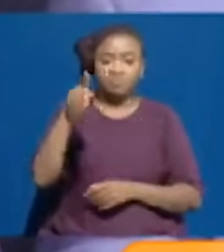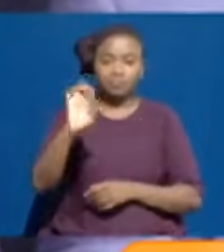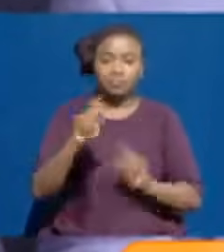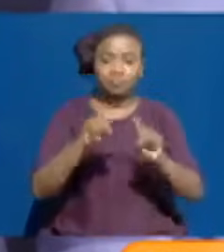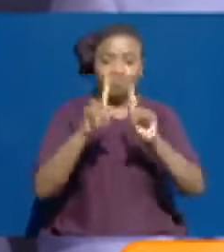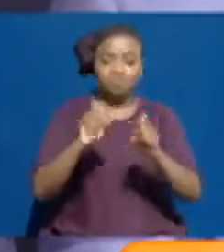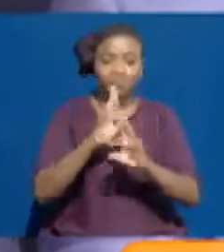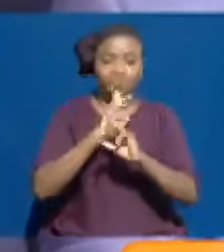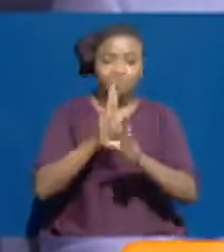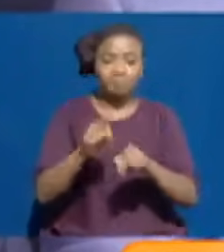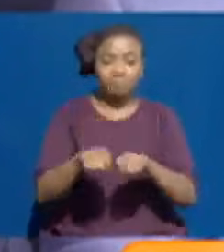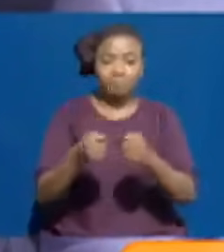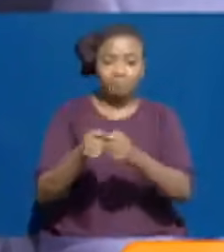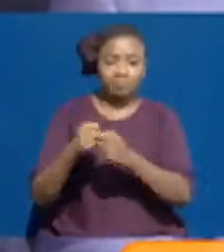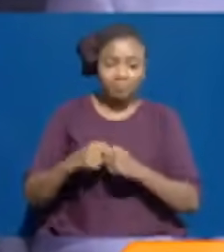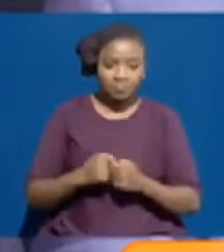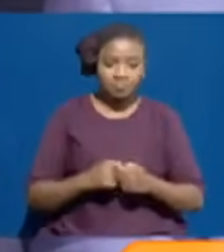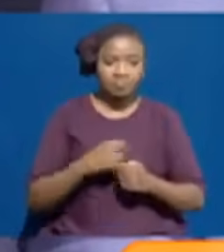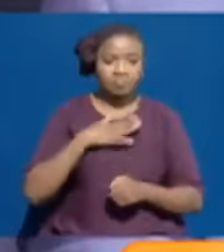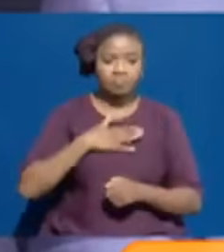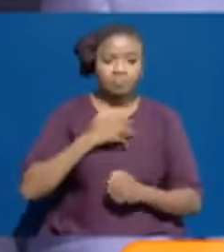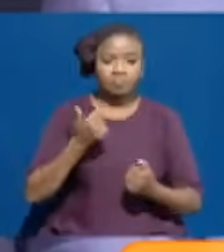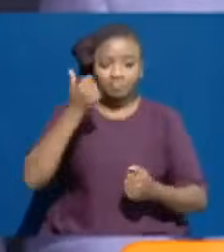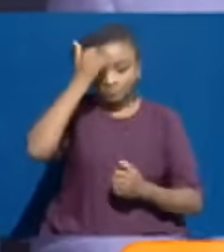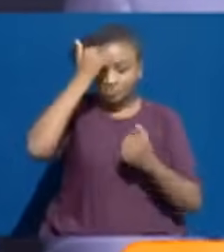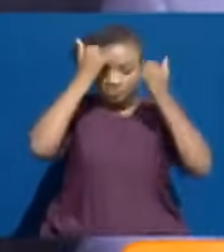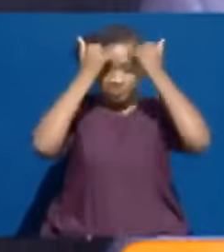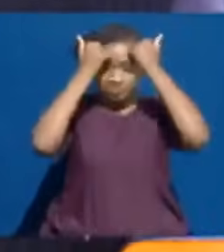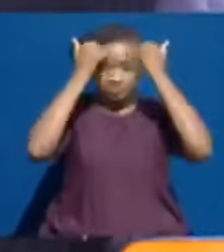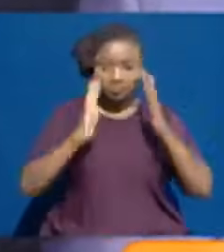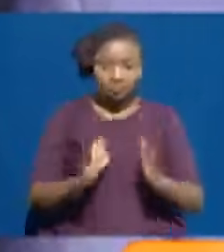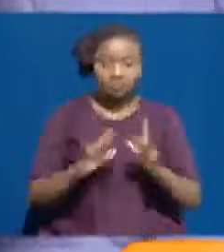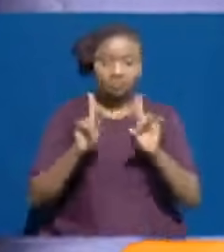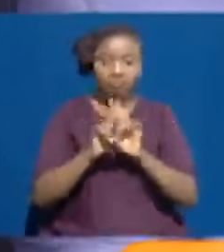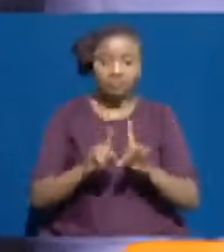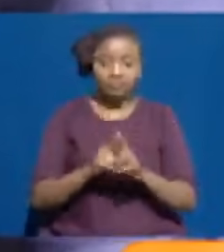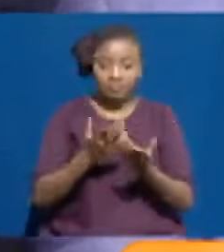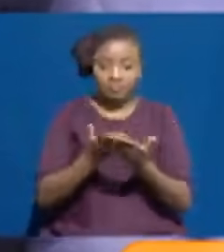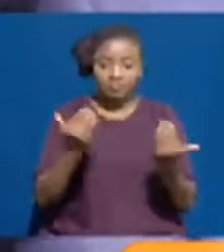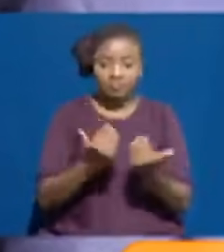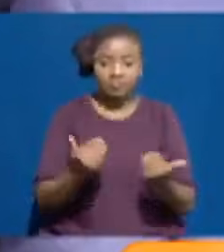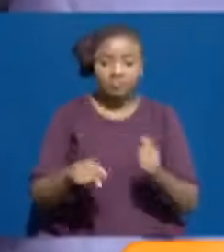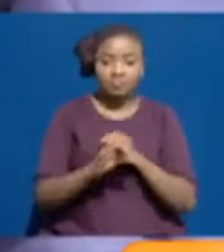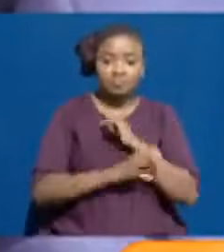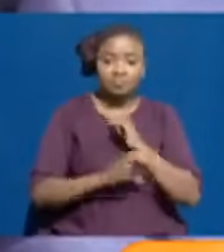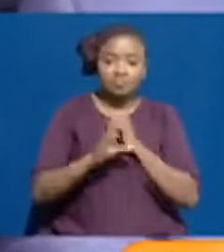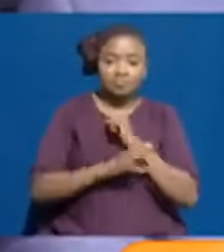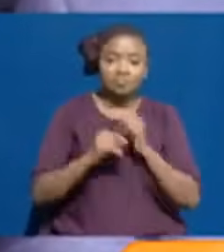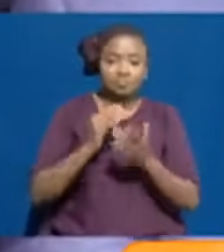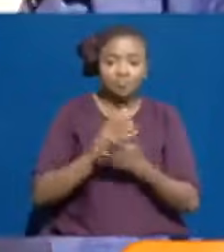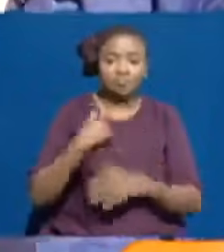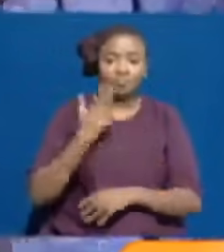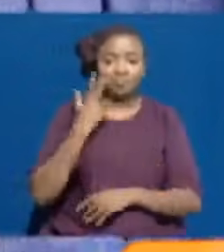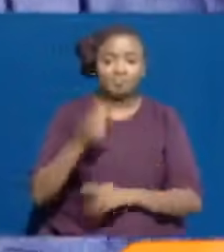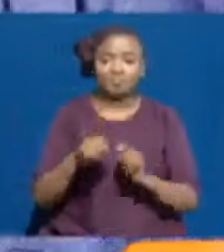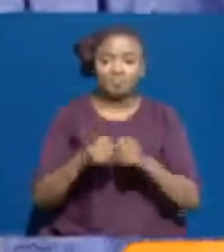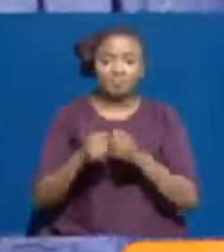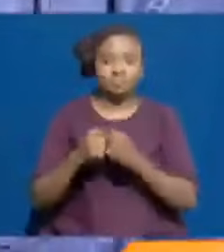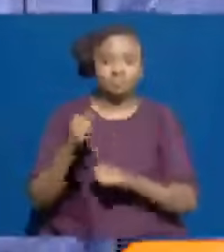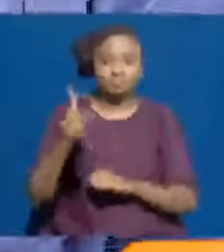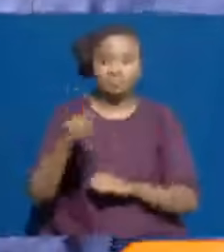results for our pupils and the kids of this country is very worrying. According